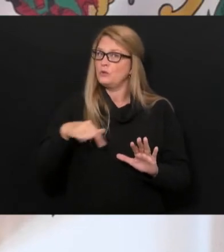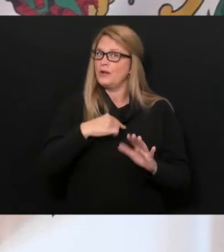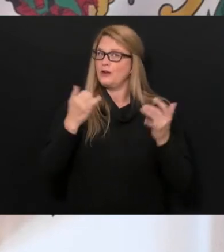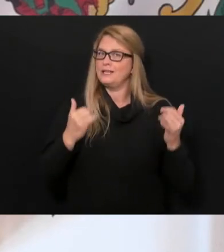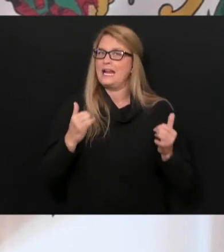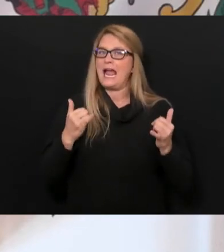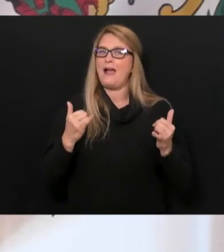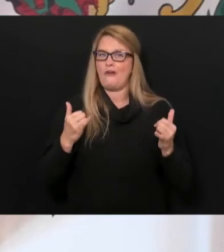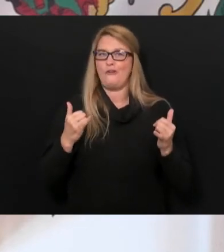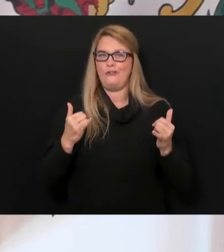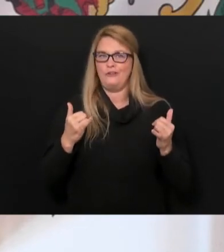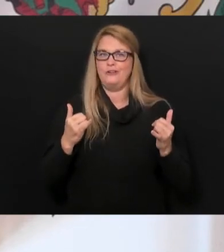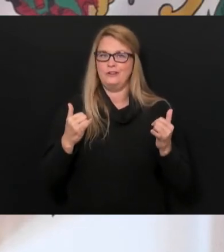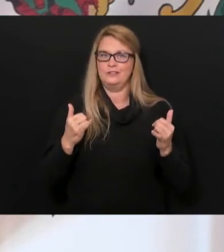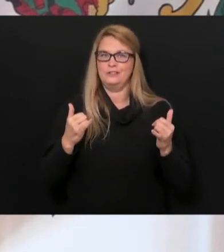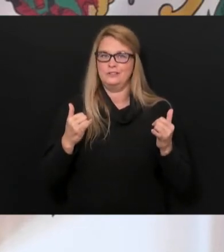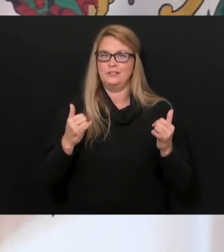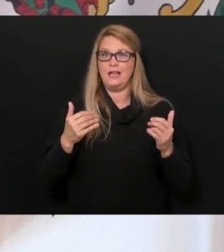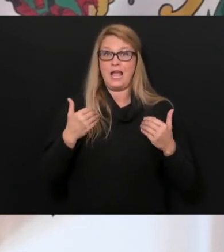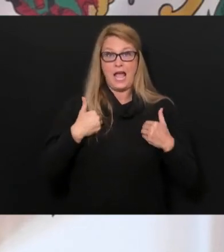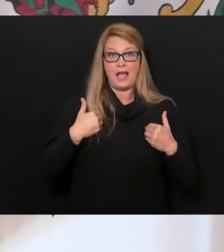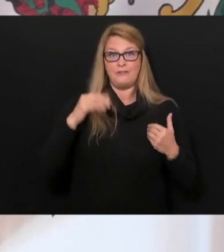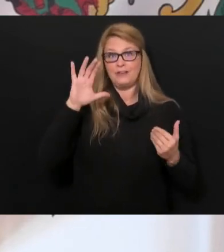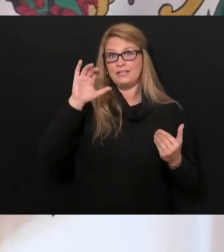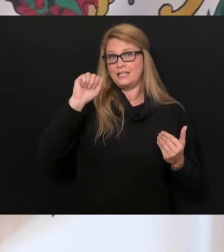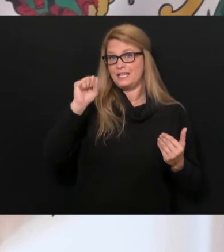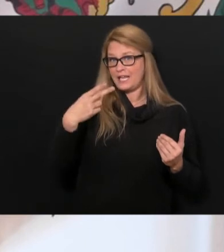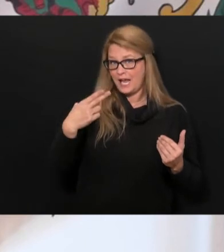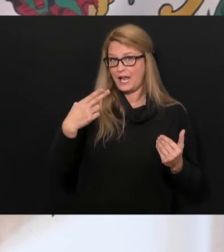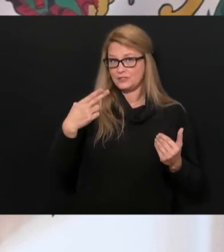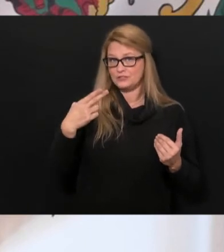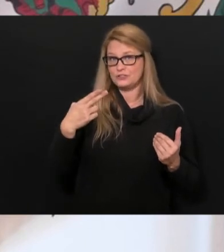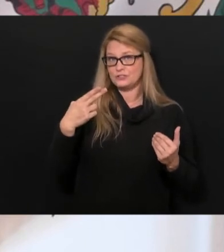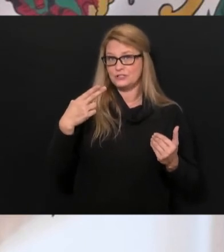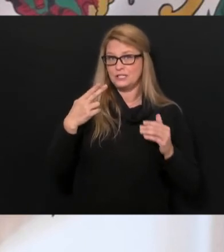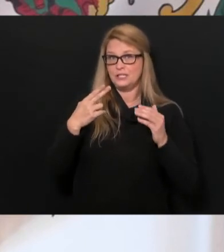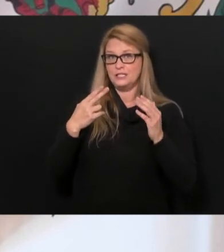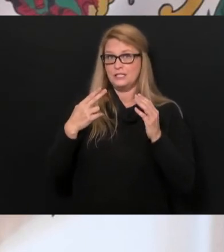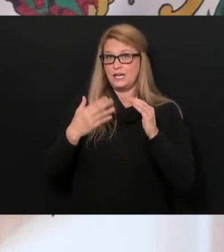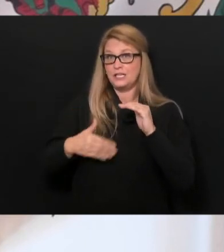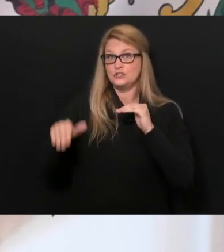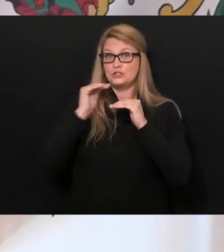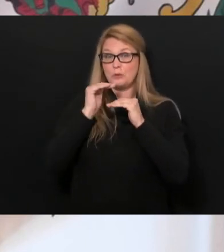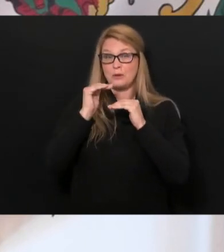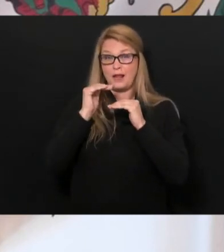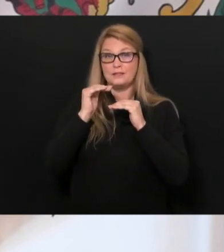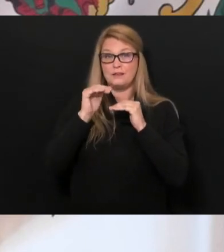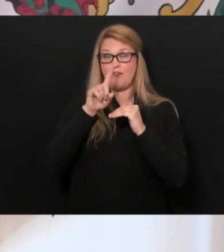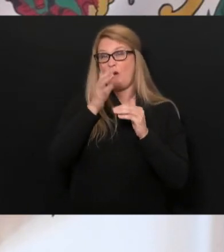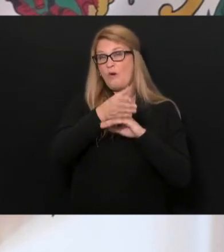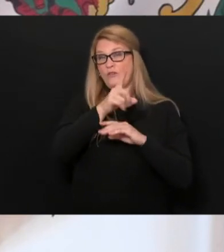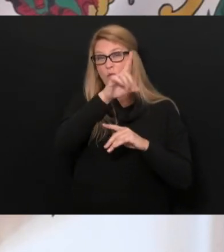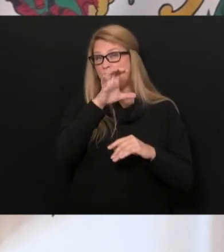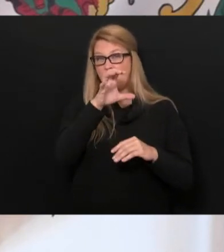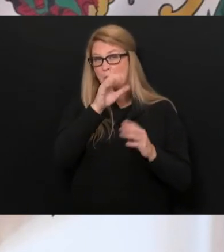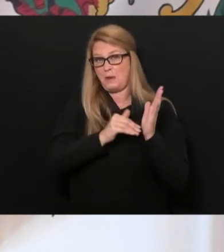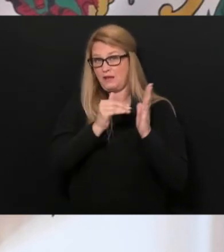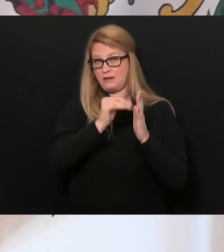now with a cash surplus of absolutely hundreds and hundreds of millions of dollars.